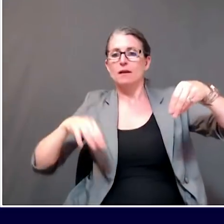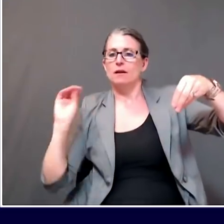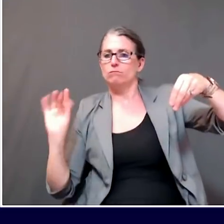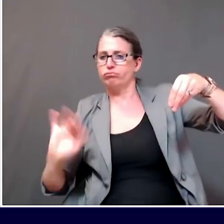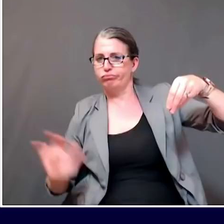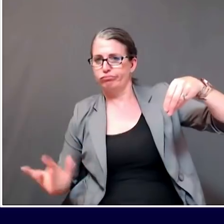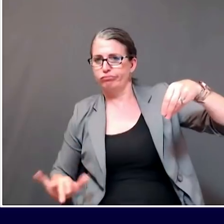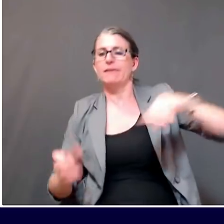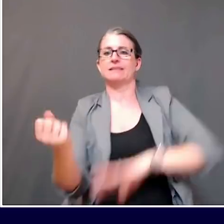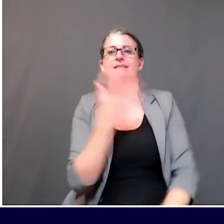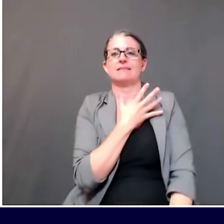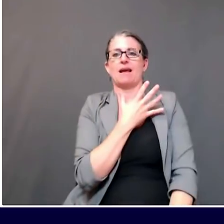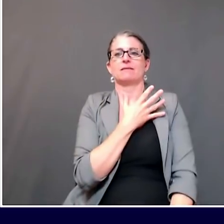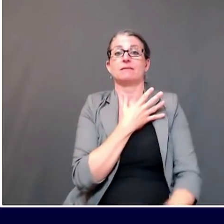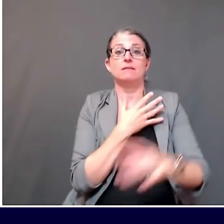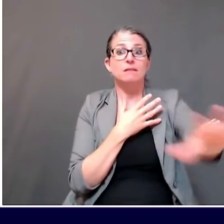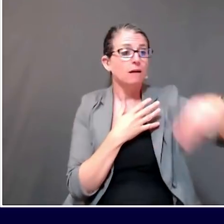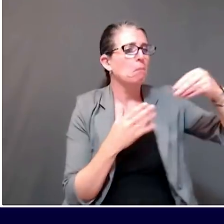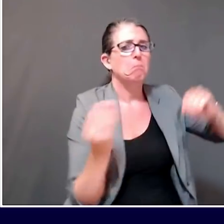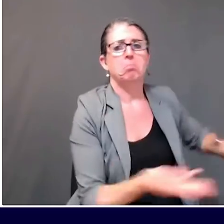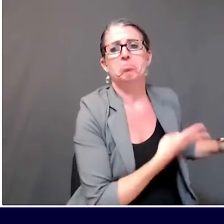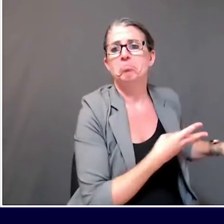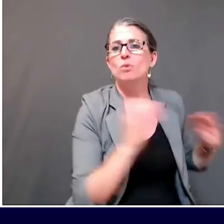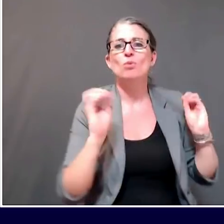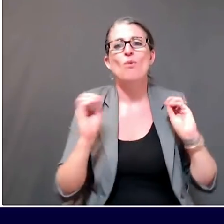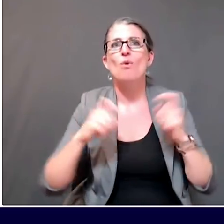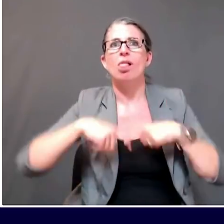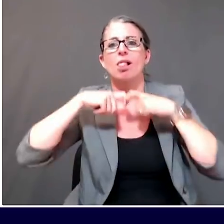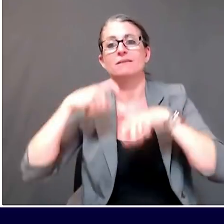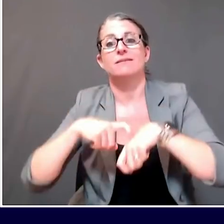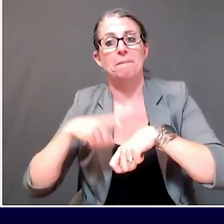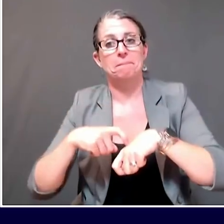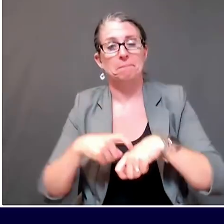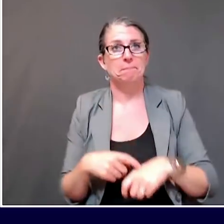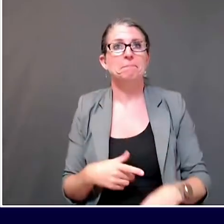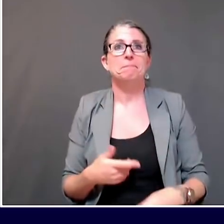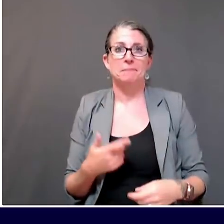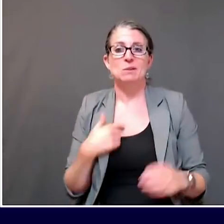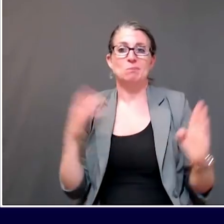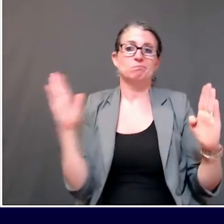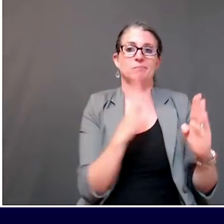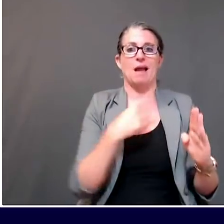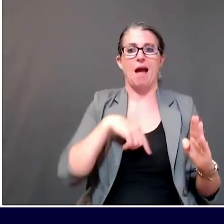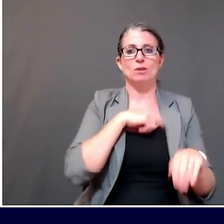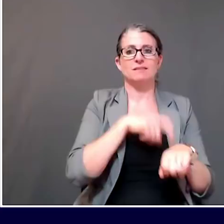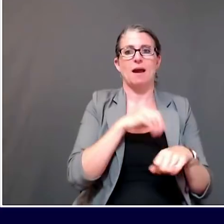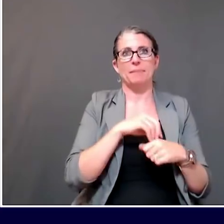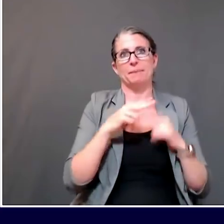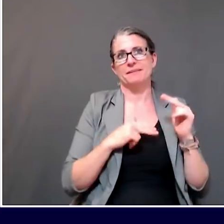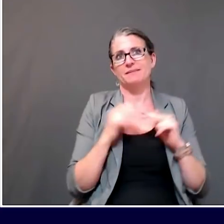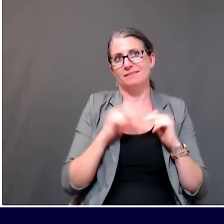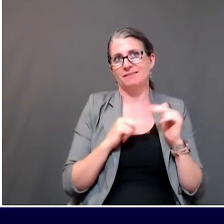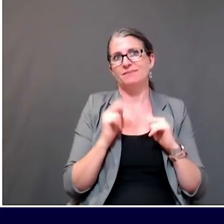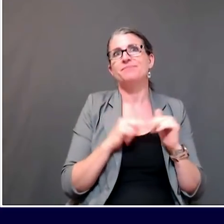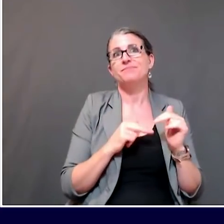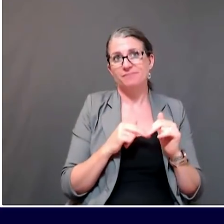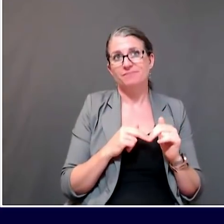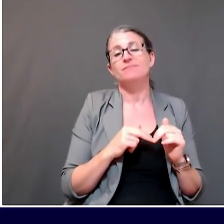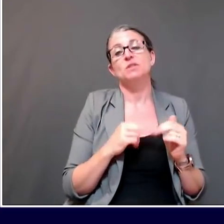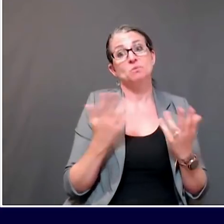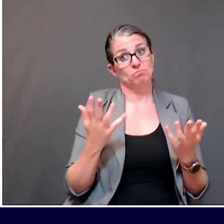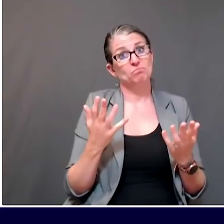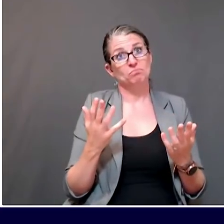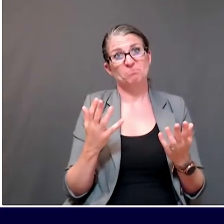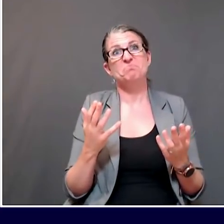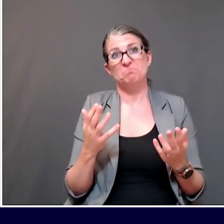because rather than doing it the traditional manner, we can just report the results electronically to the individual physician or healthcare provider